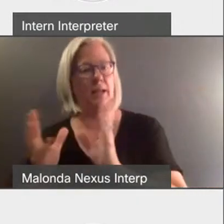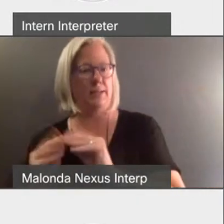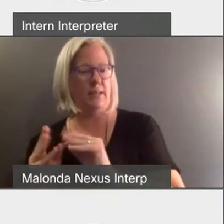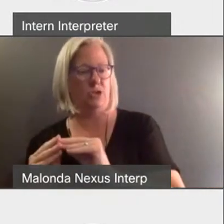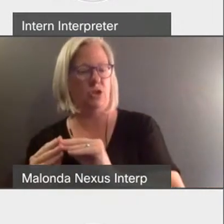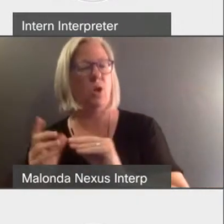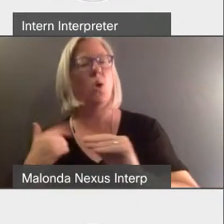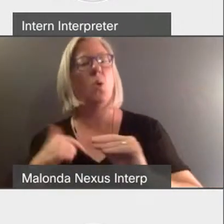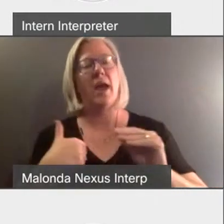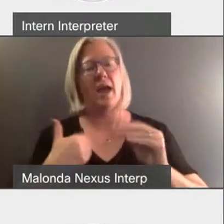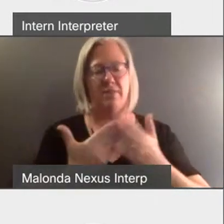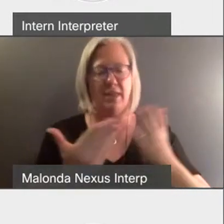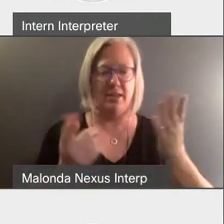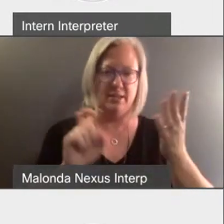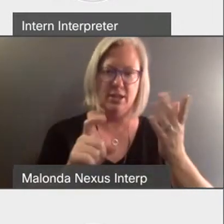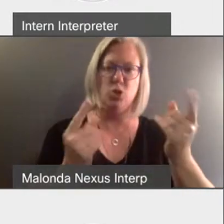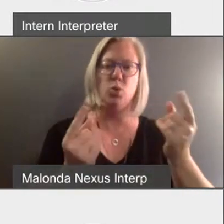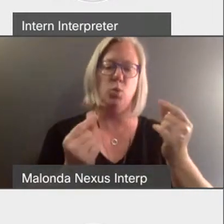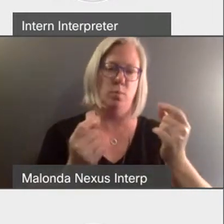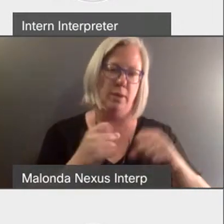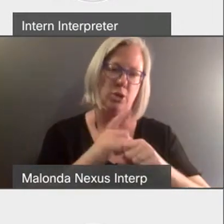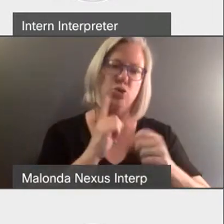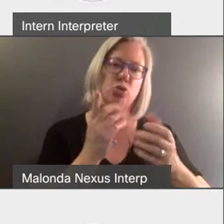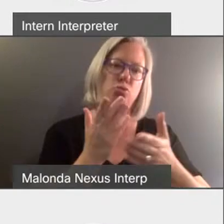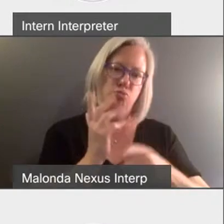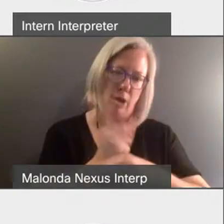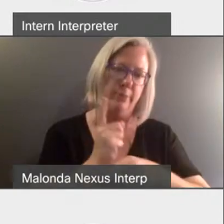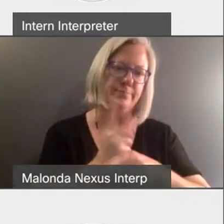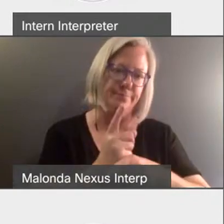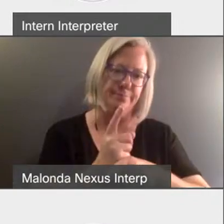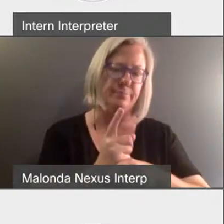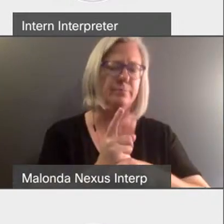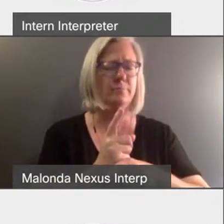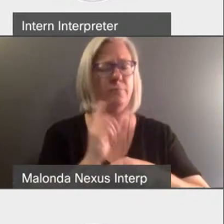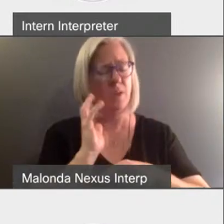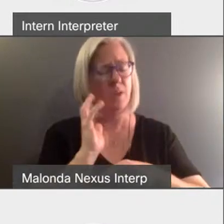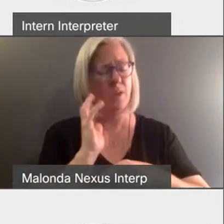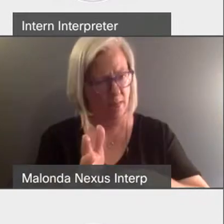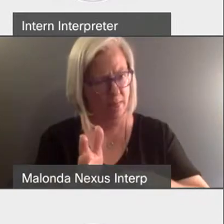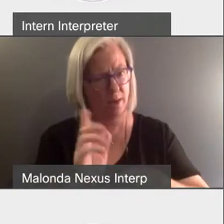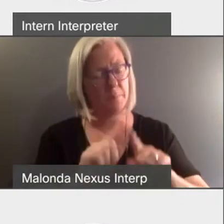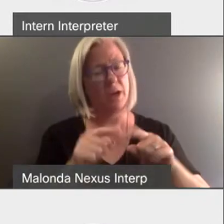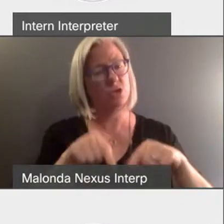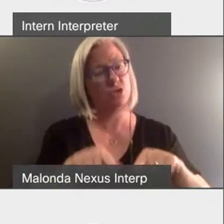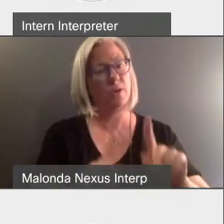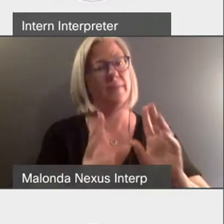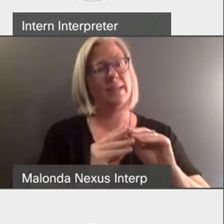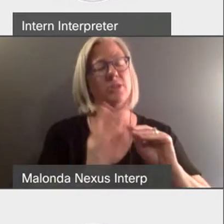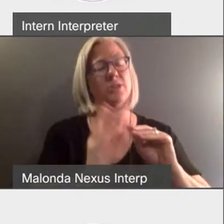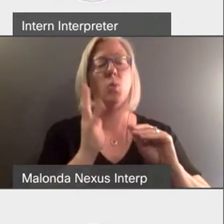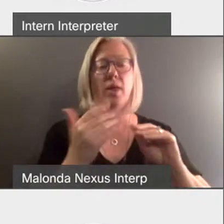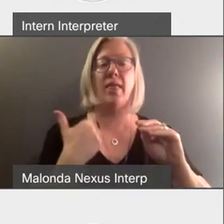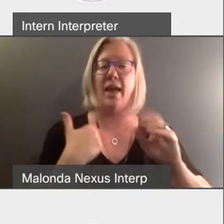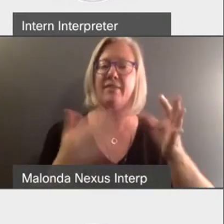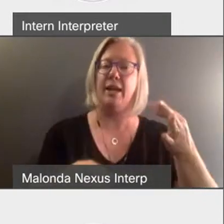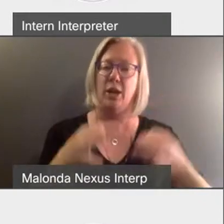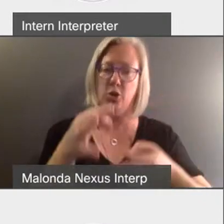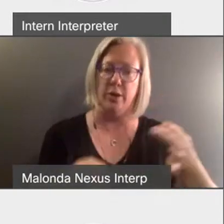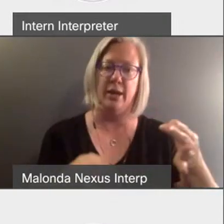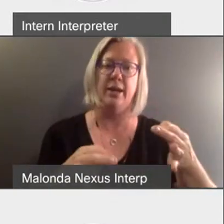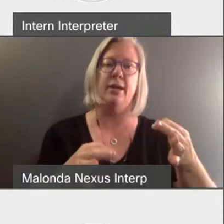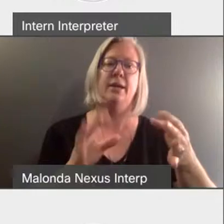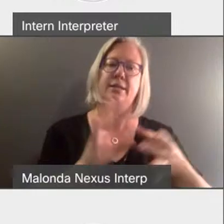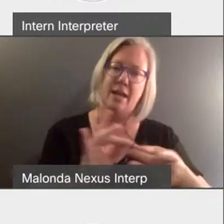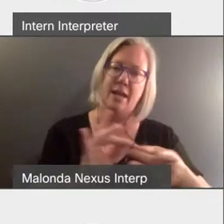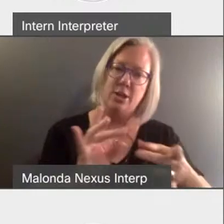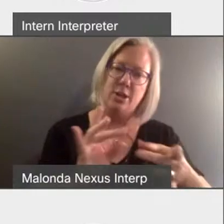trying to get through and make sure we have that right. We're going to get there, but in the session as well, we're going to have hearings. We're going to have testimony. There's a